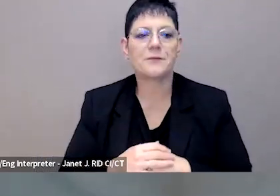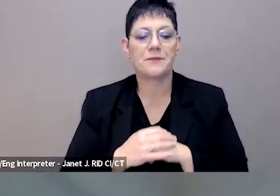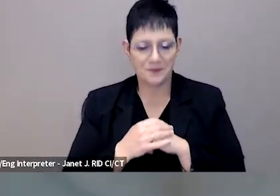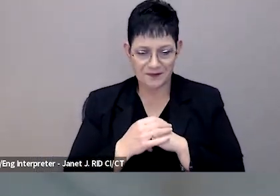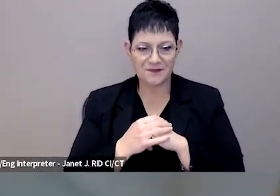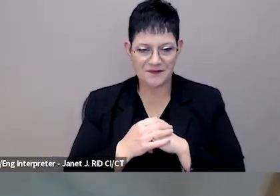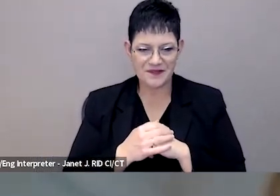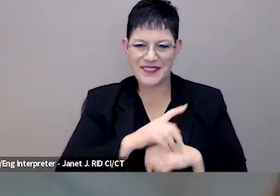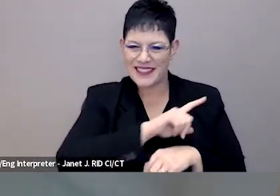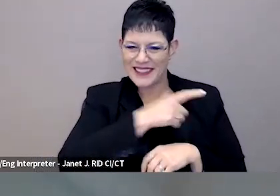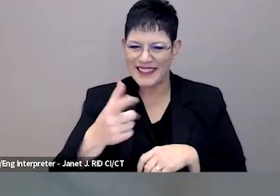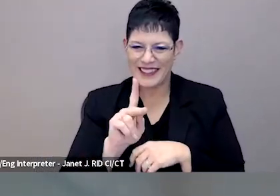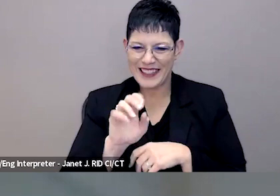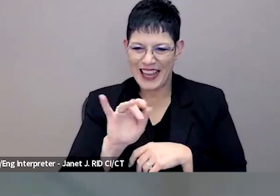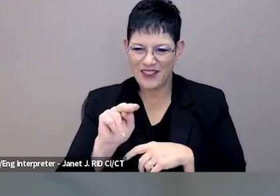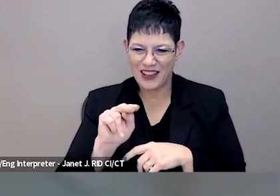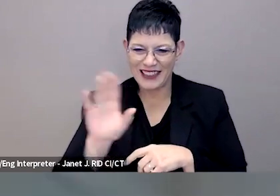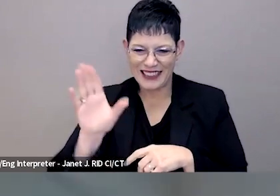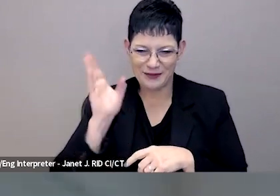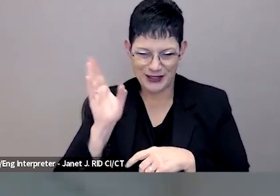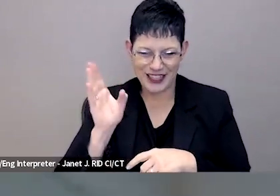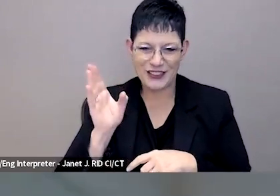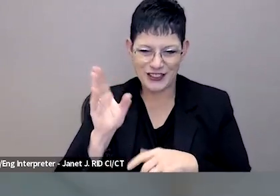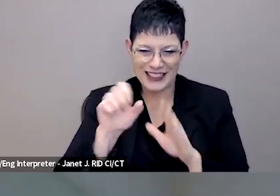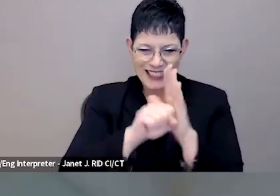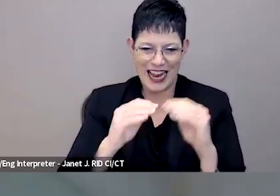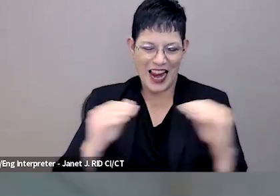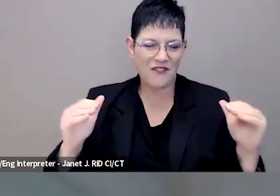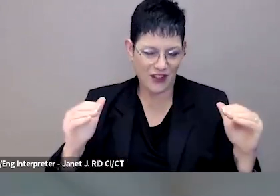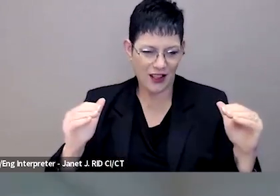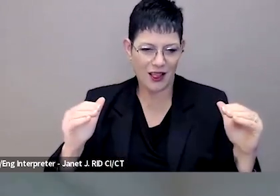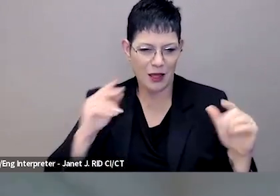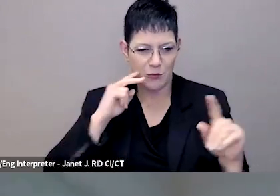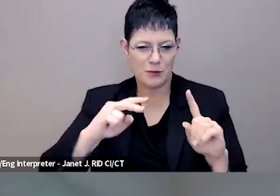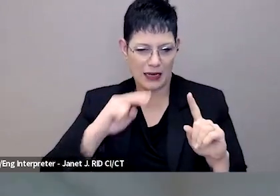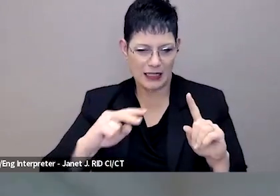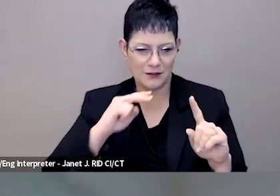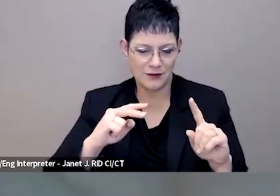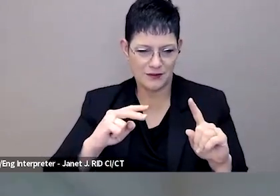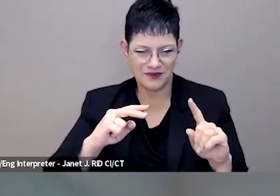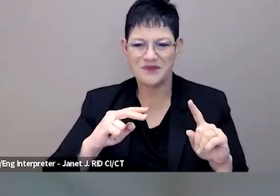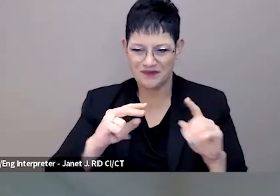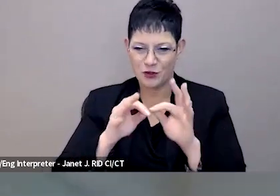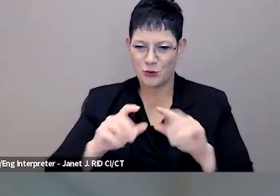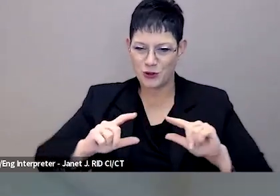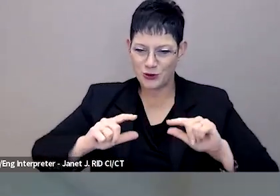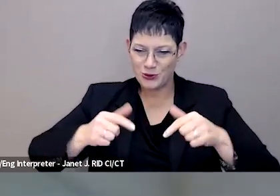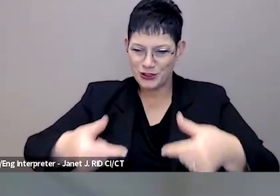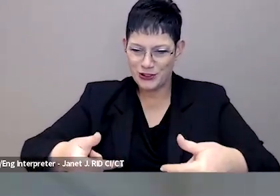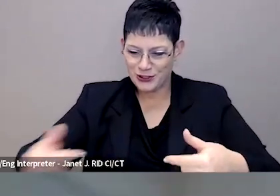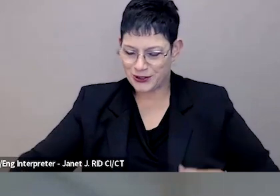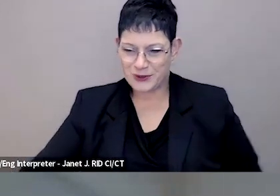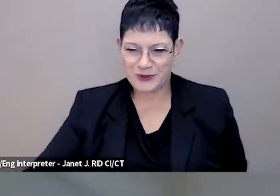And then turning to Kevin's presentation and the state level perspective, I just have to say it is always a